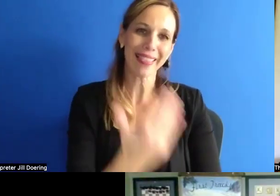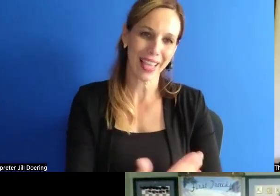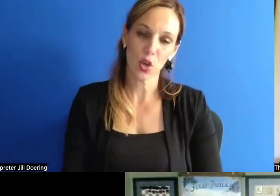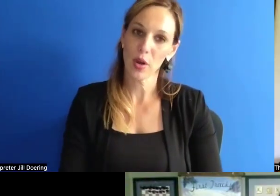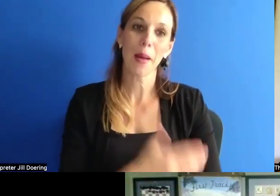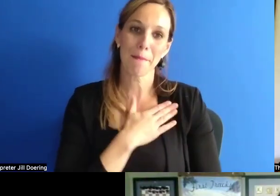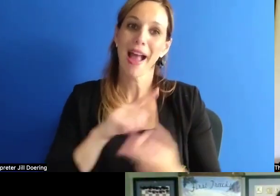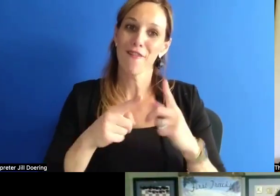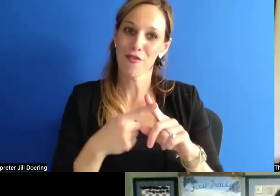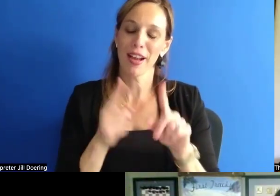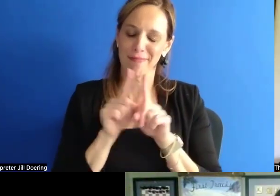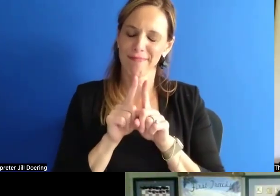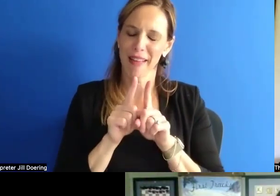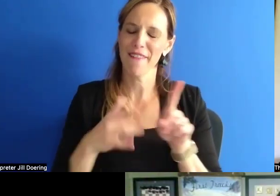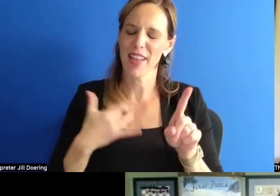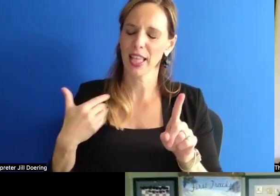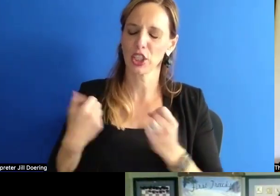for sure. So that helped.